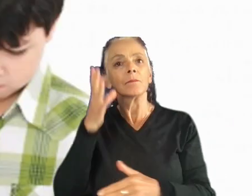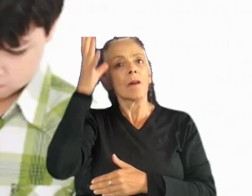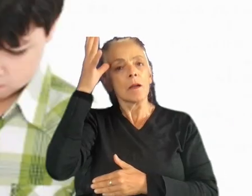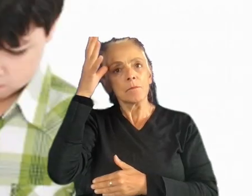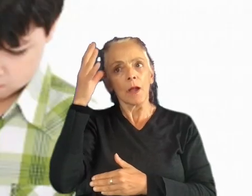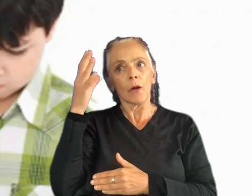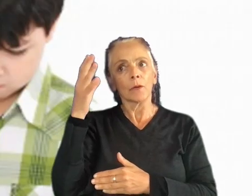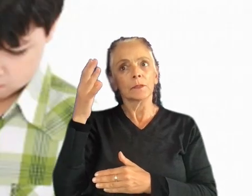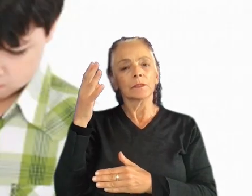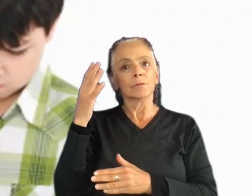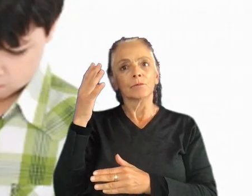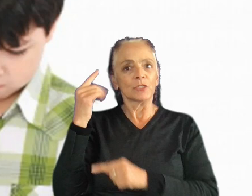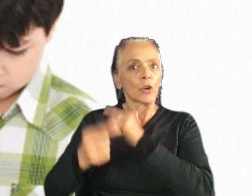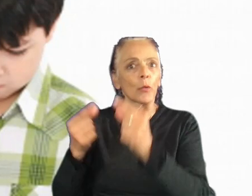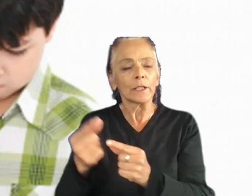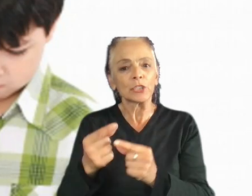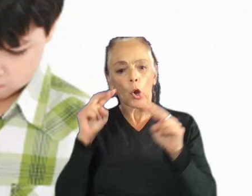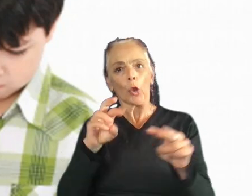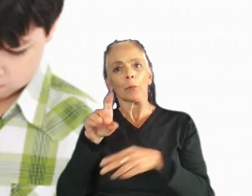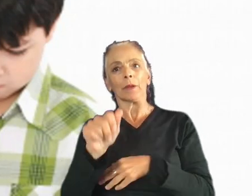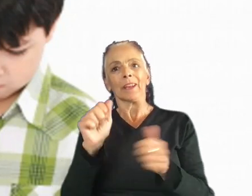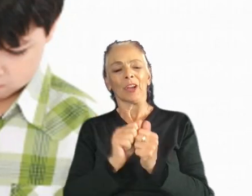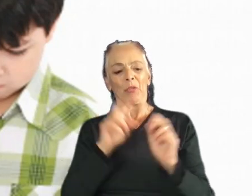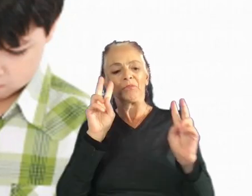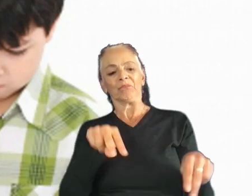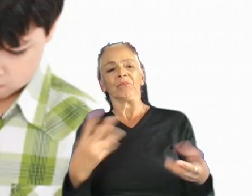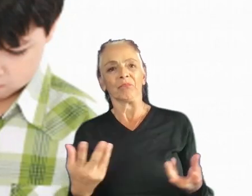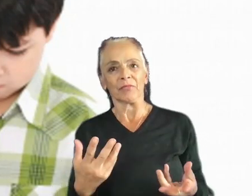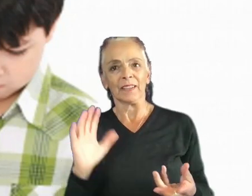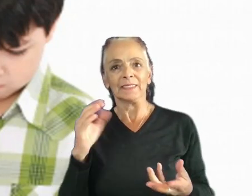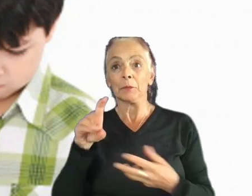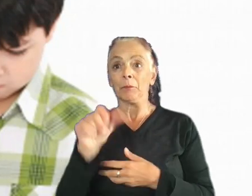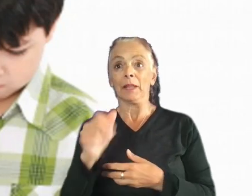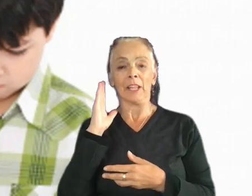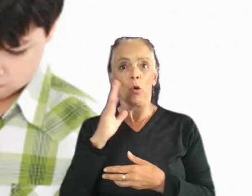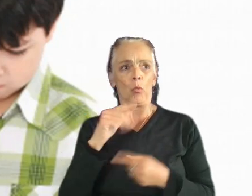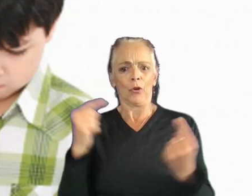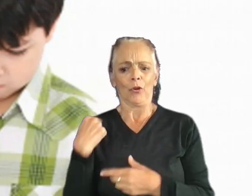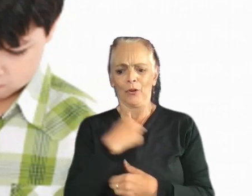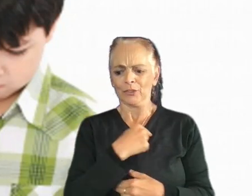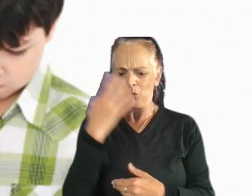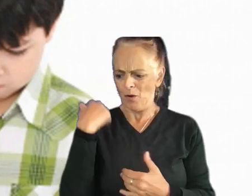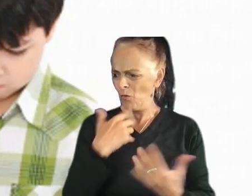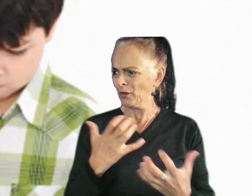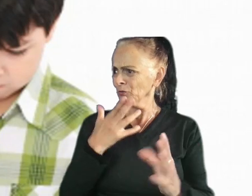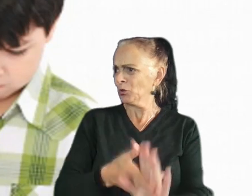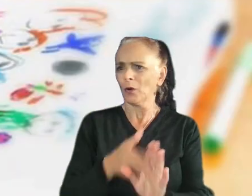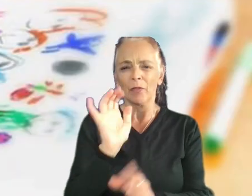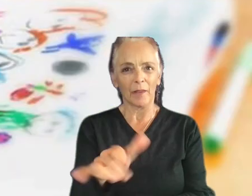looked at media with contempt and disdain. It seemed like the media was out to get us. After all, why would we want to join their